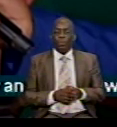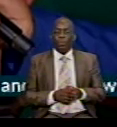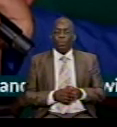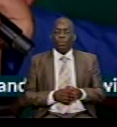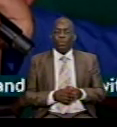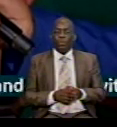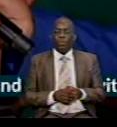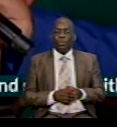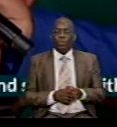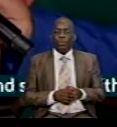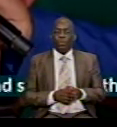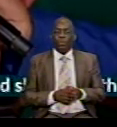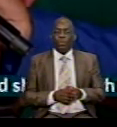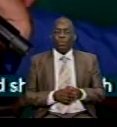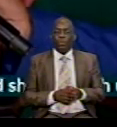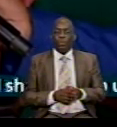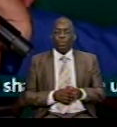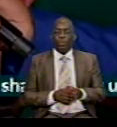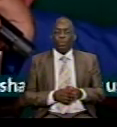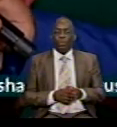don't think he. Think it's Jesus.